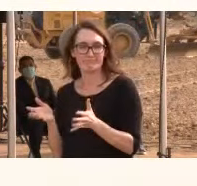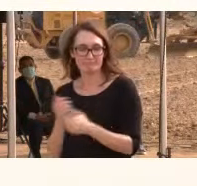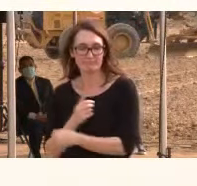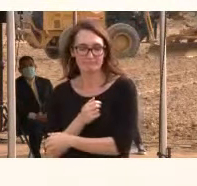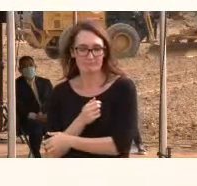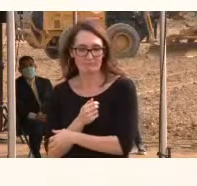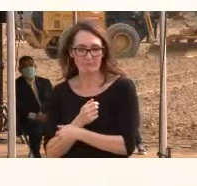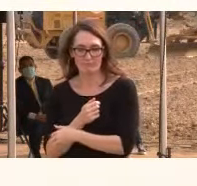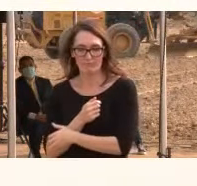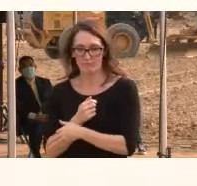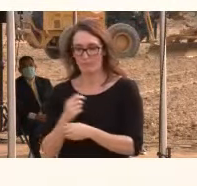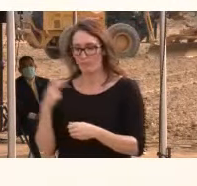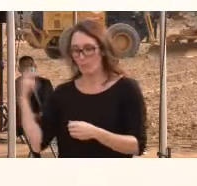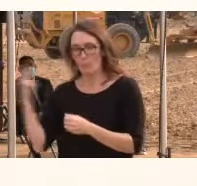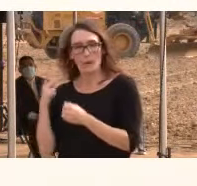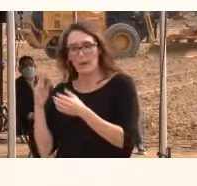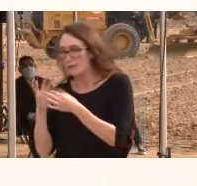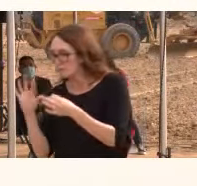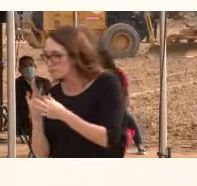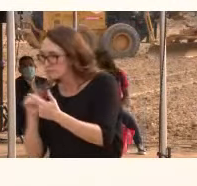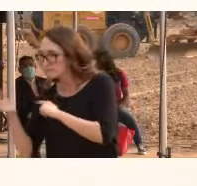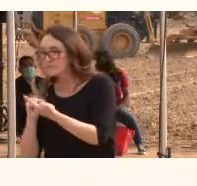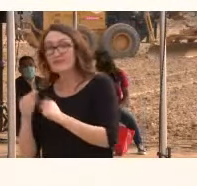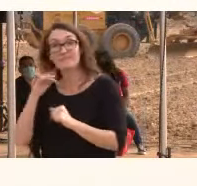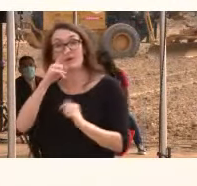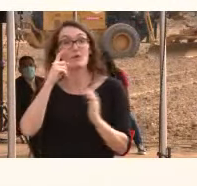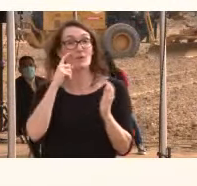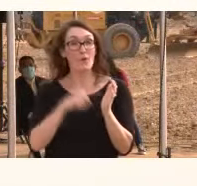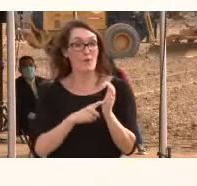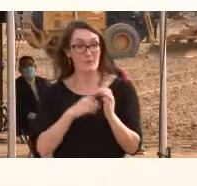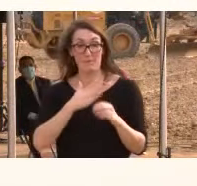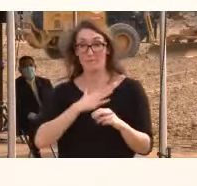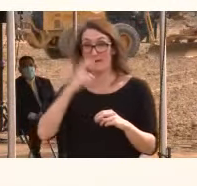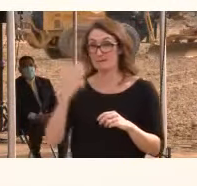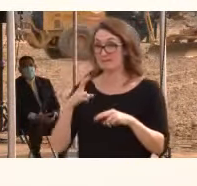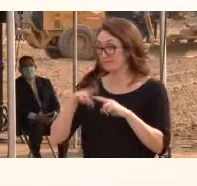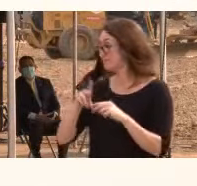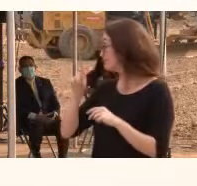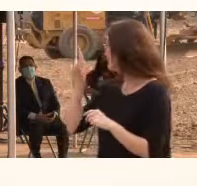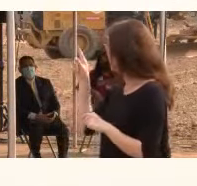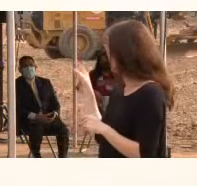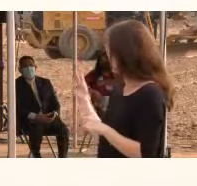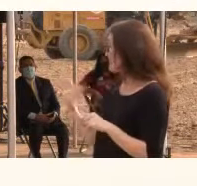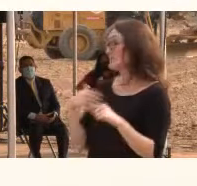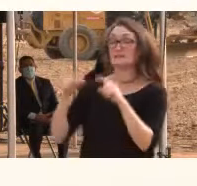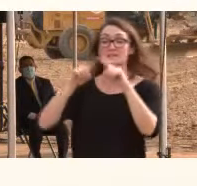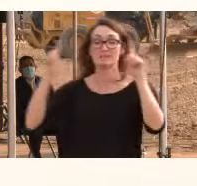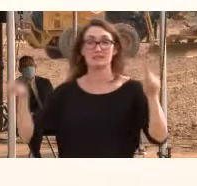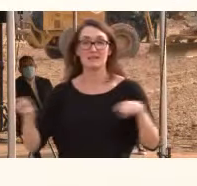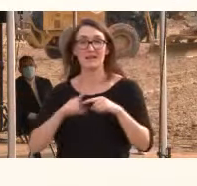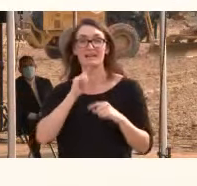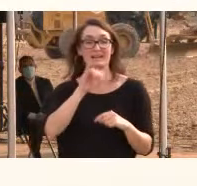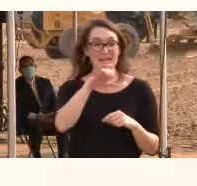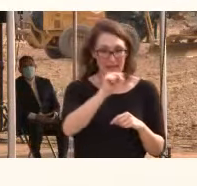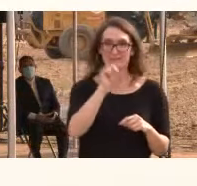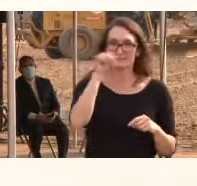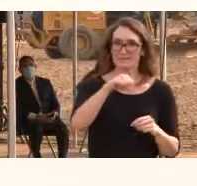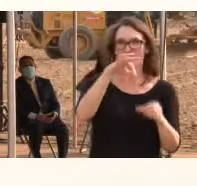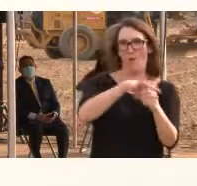had and that we've shared. If you notice in my seat, I have a sign that says, yes on Measure